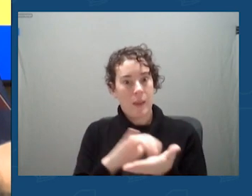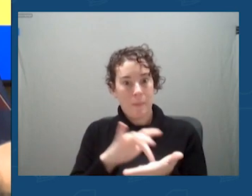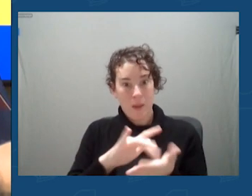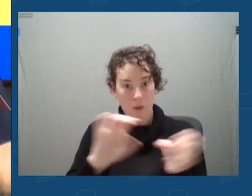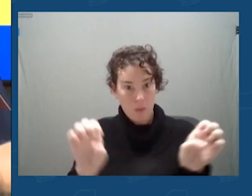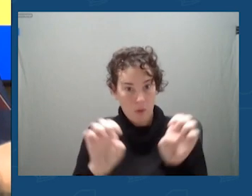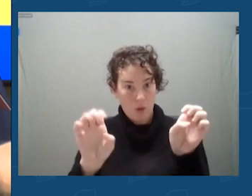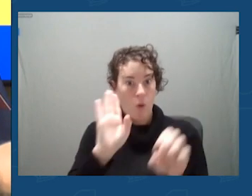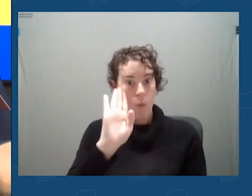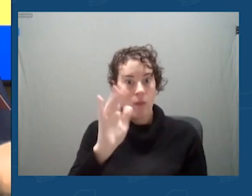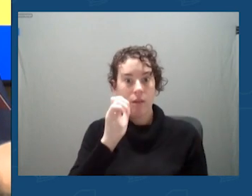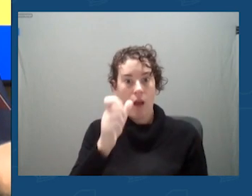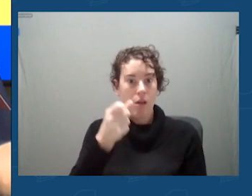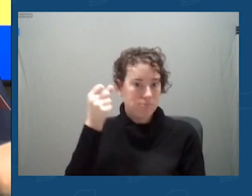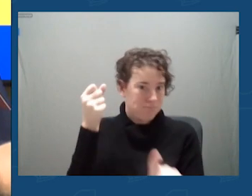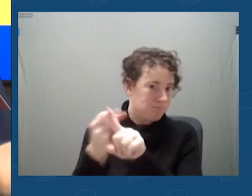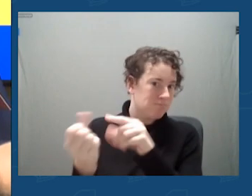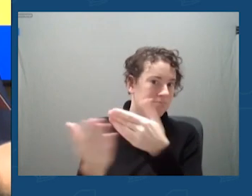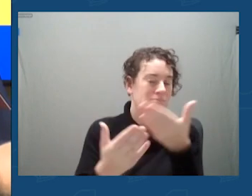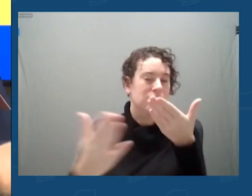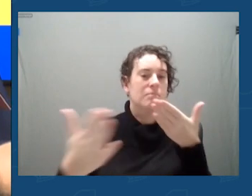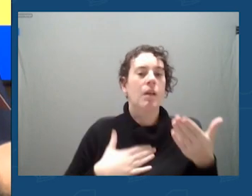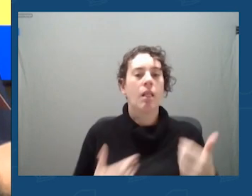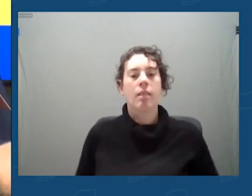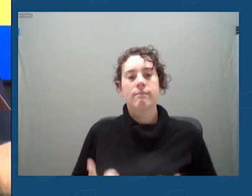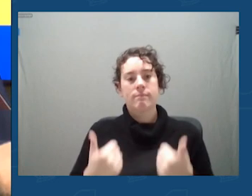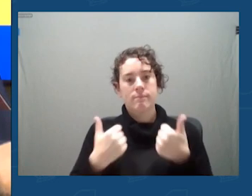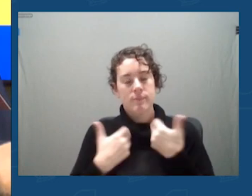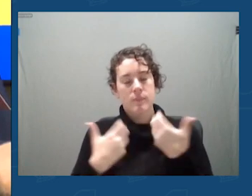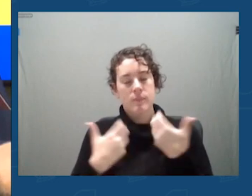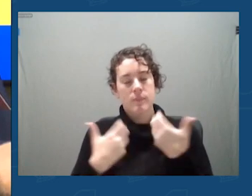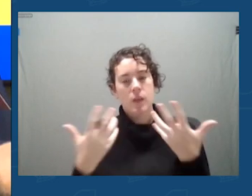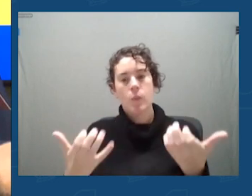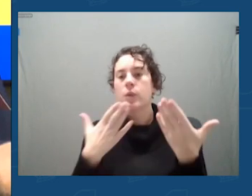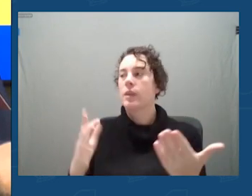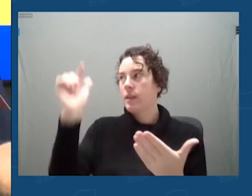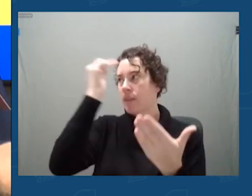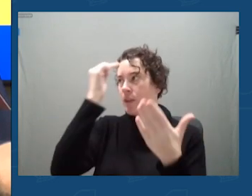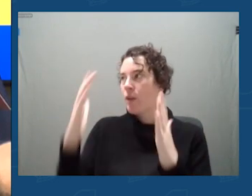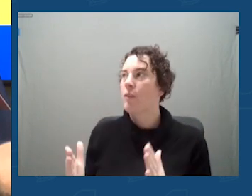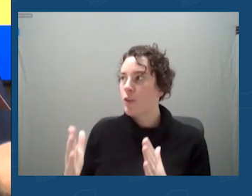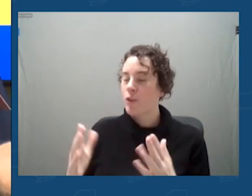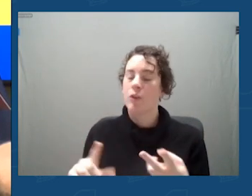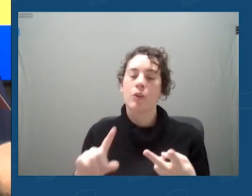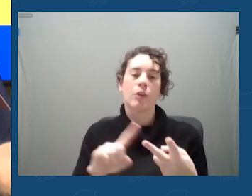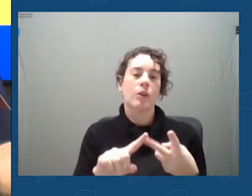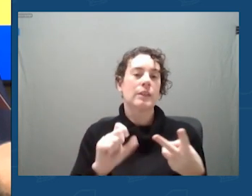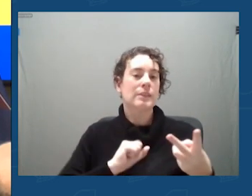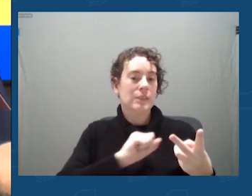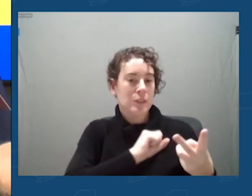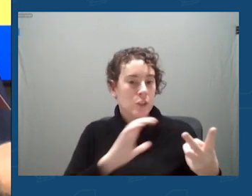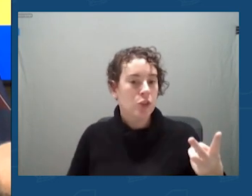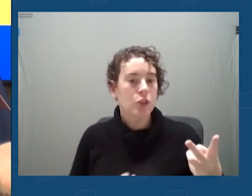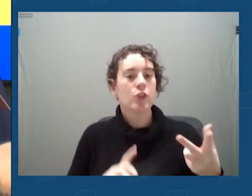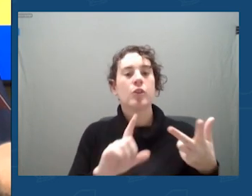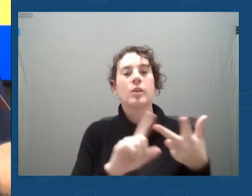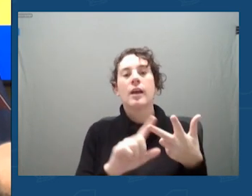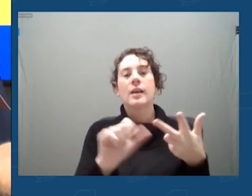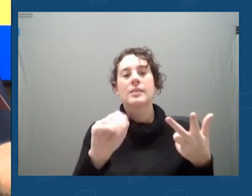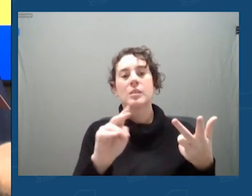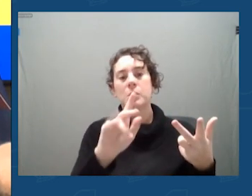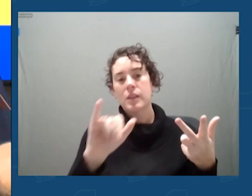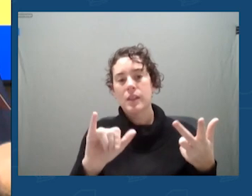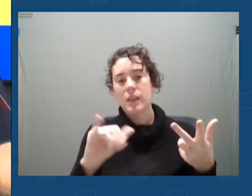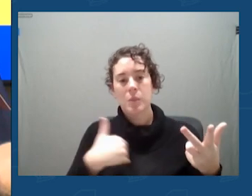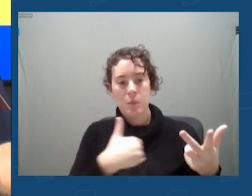affect the rest of my life. I want to thank Governor Hochul, Senator Rivera, and Assemblymember Paulin, as well as the